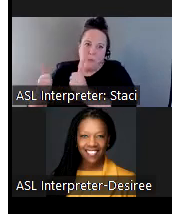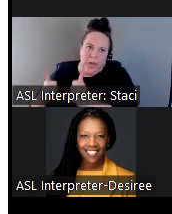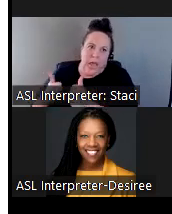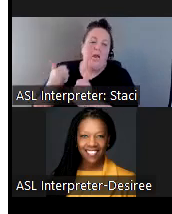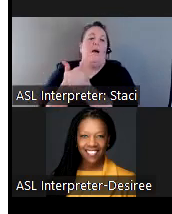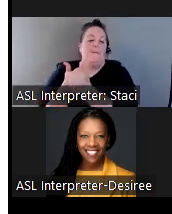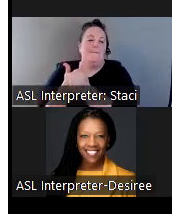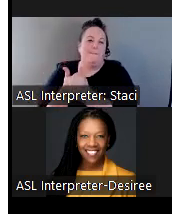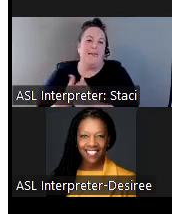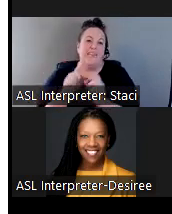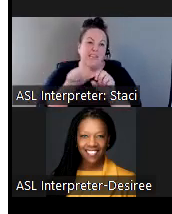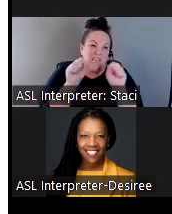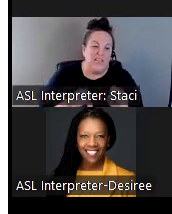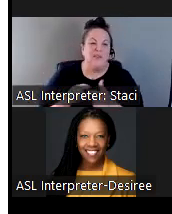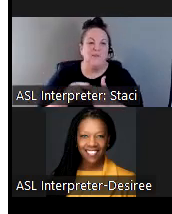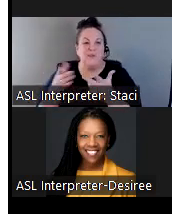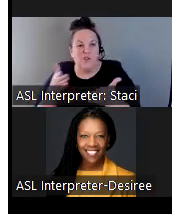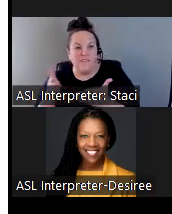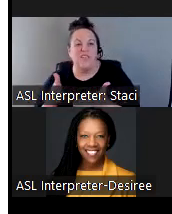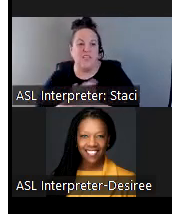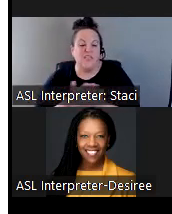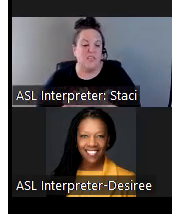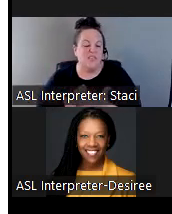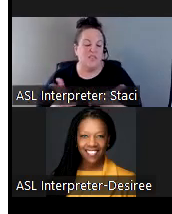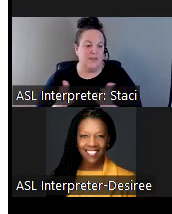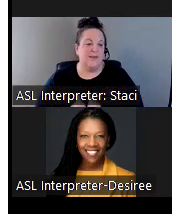and services.